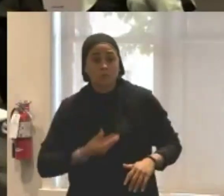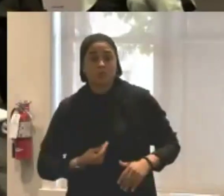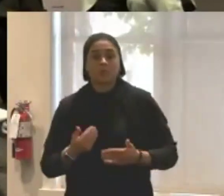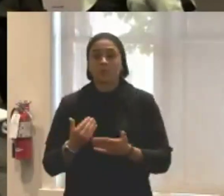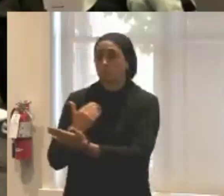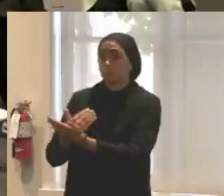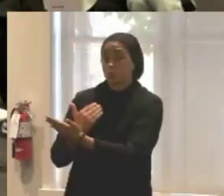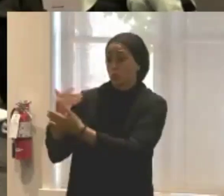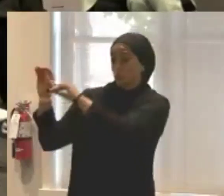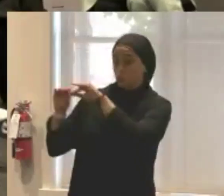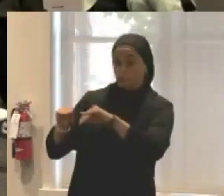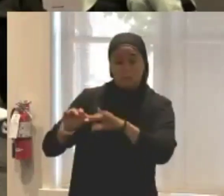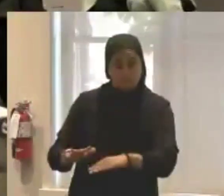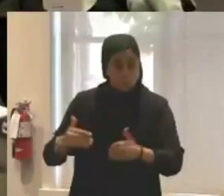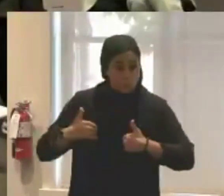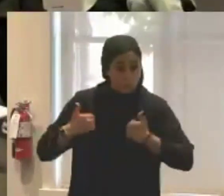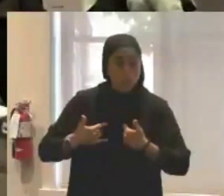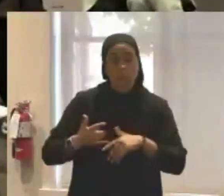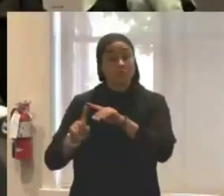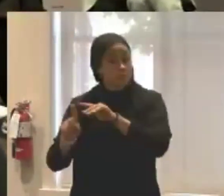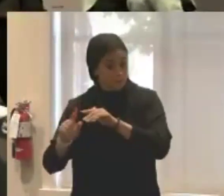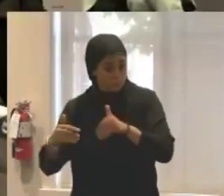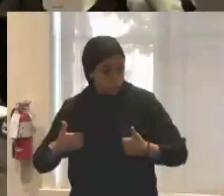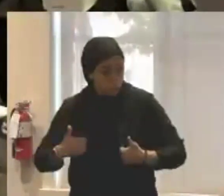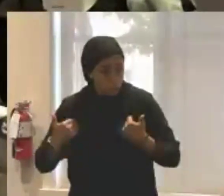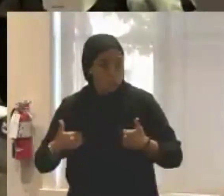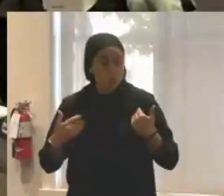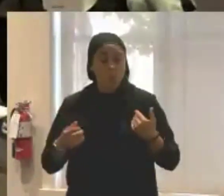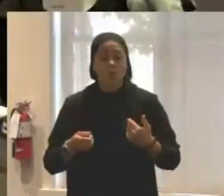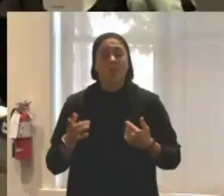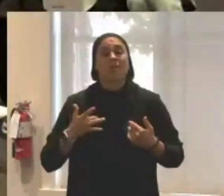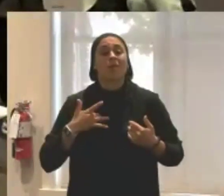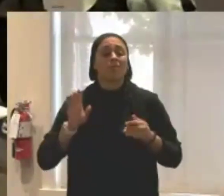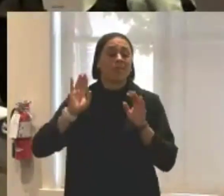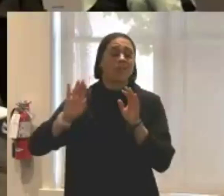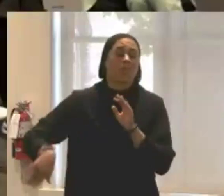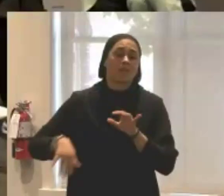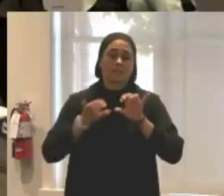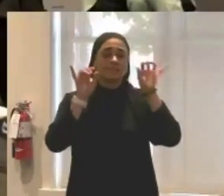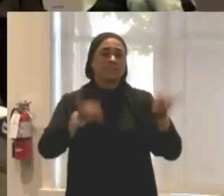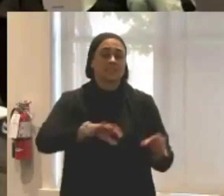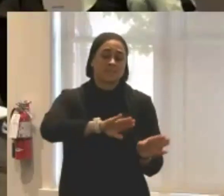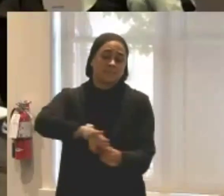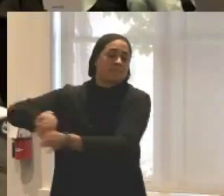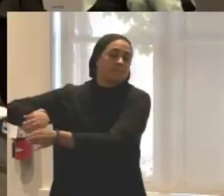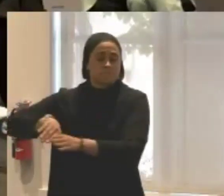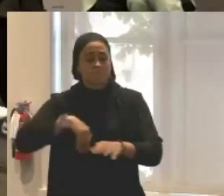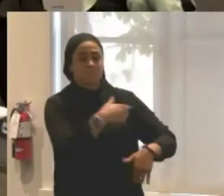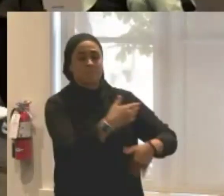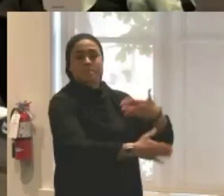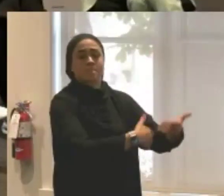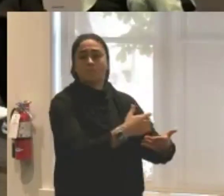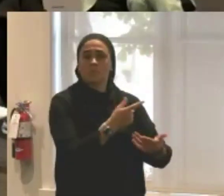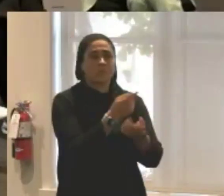newcomer youth and also refugee youth were often overlooked by the current system we have, and we do